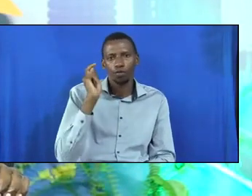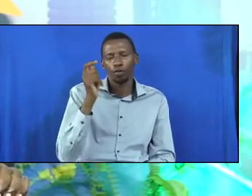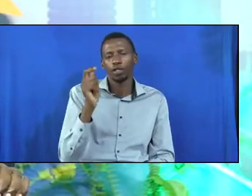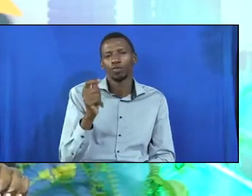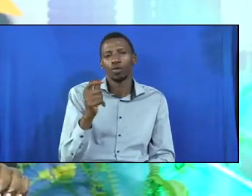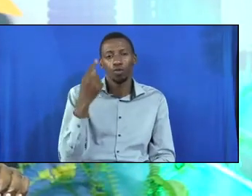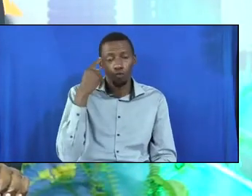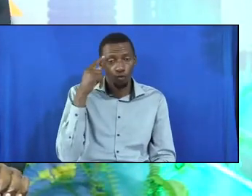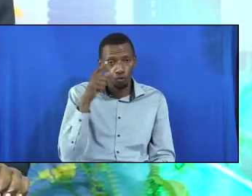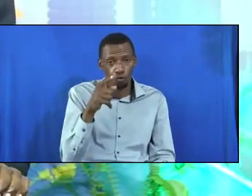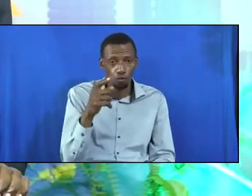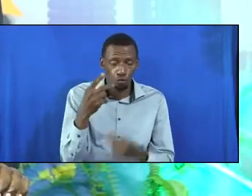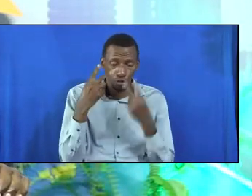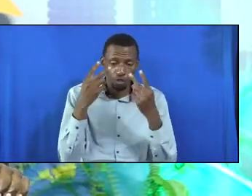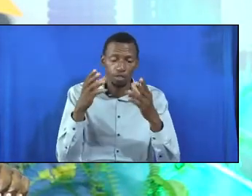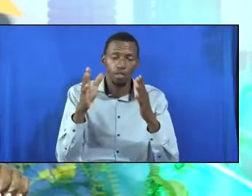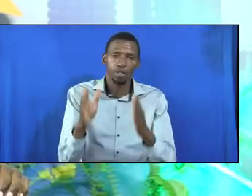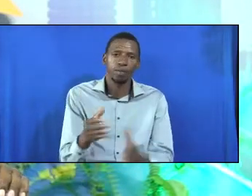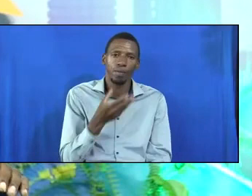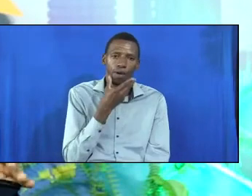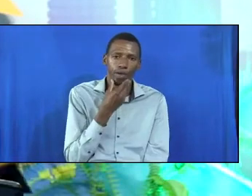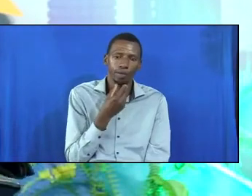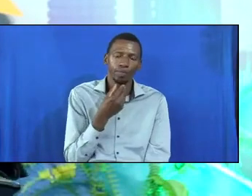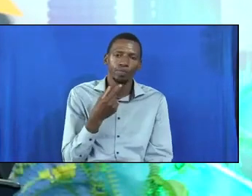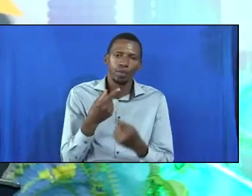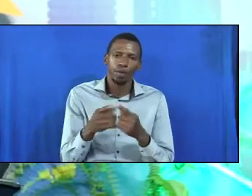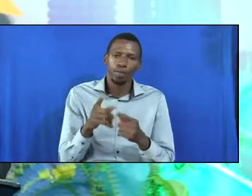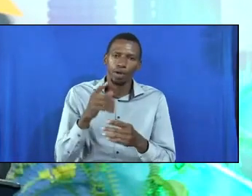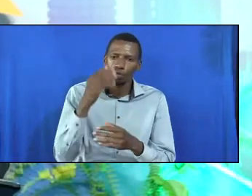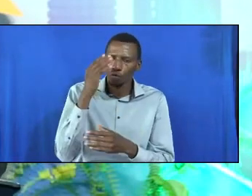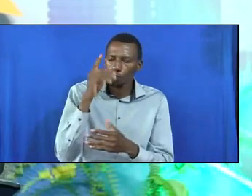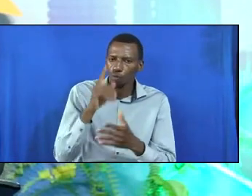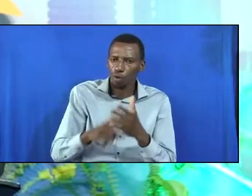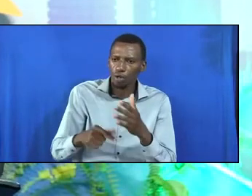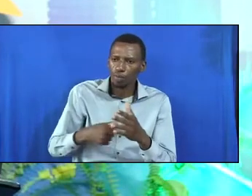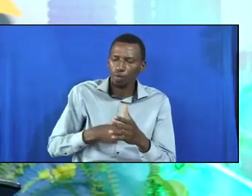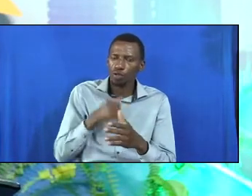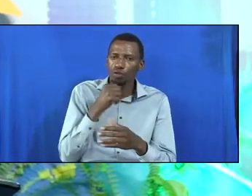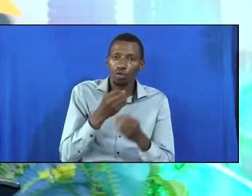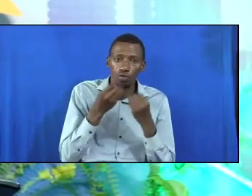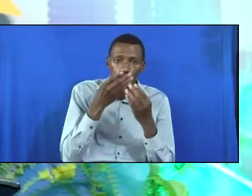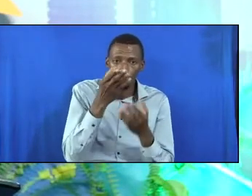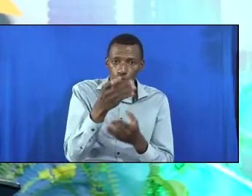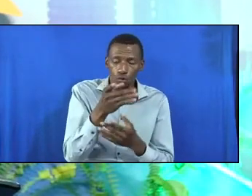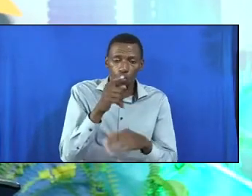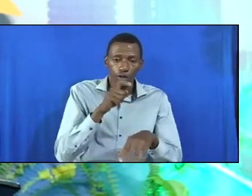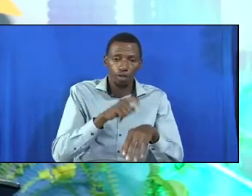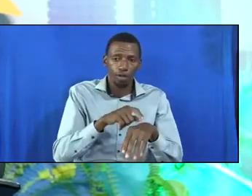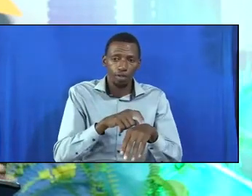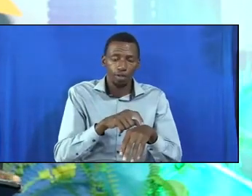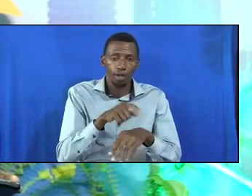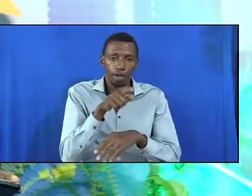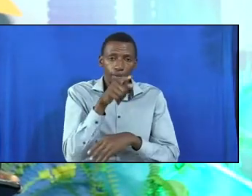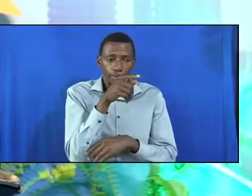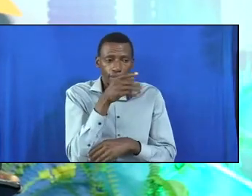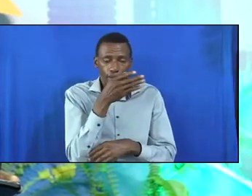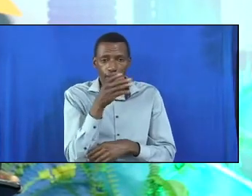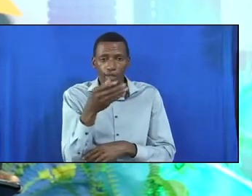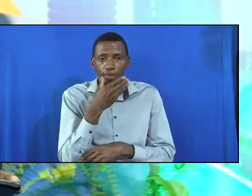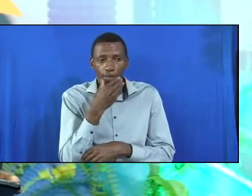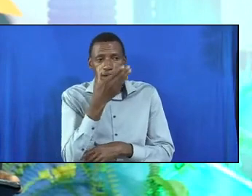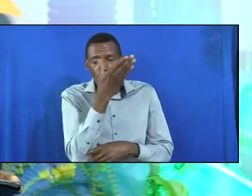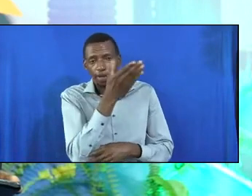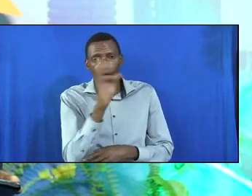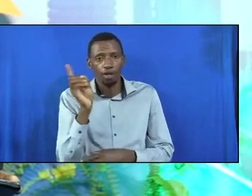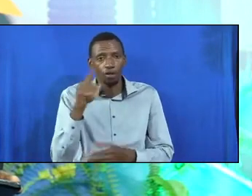of the miracle. Now, what I did not tell you, while I was there with him in Nairobi Central, he was a broke man.